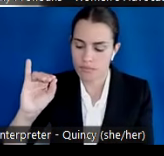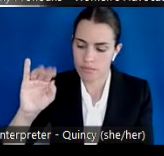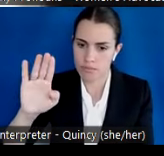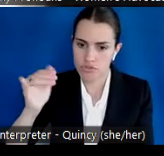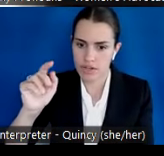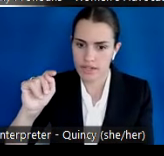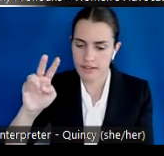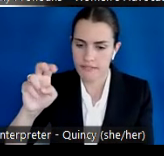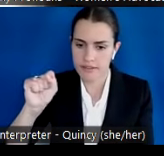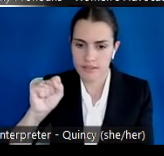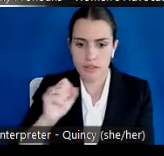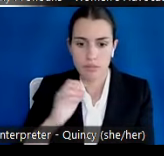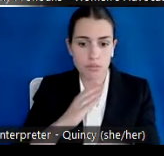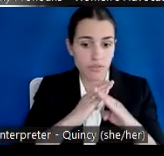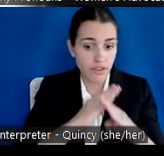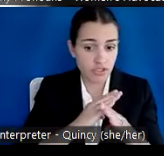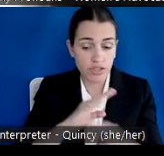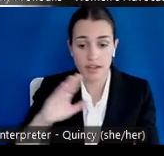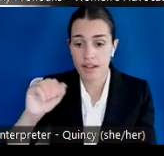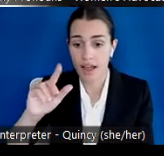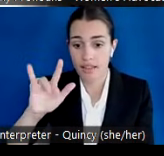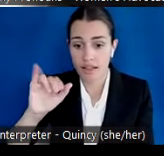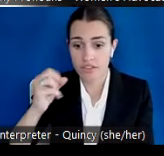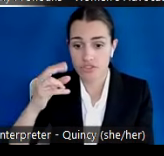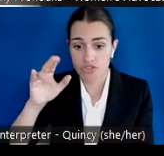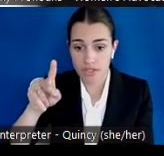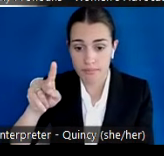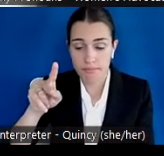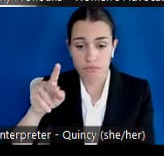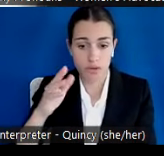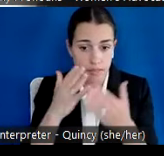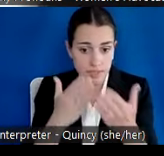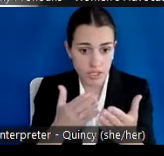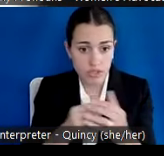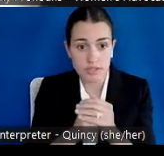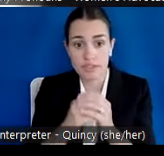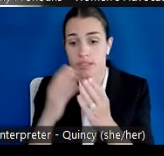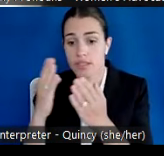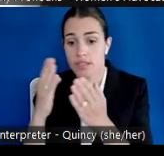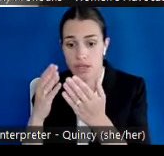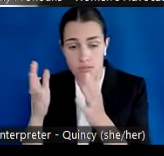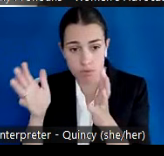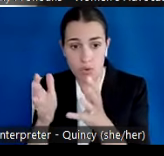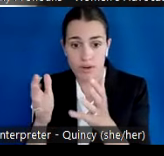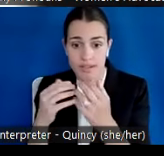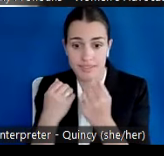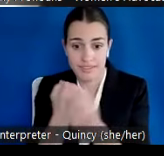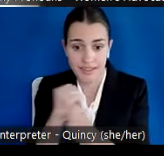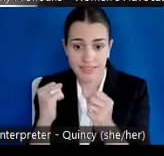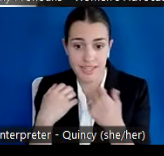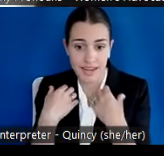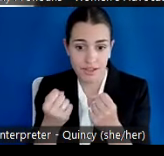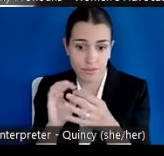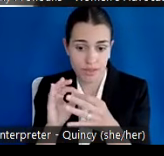and allyship recommendations for supporting LGBTQIA+ survivors and promoting their health, safety, and healthy relationship